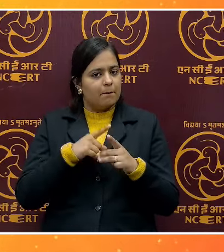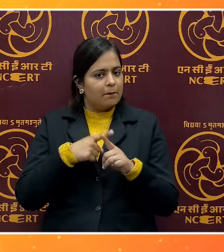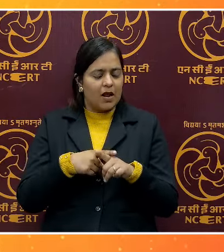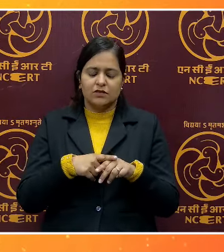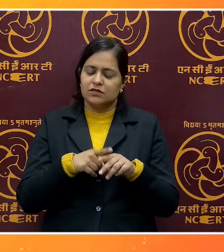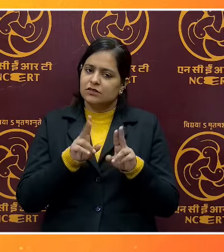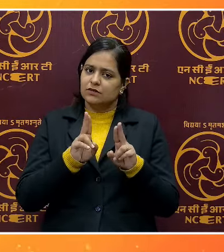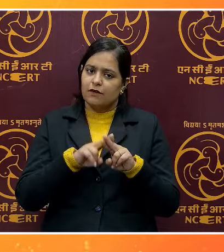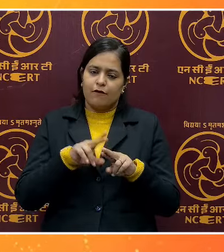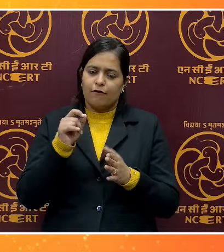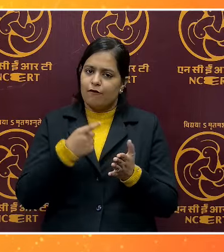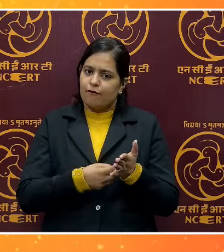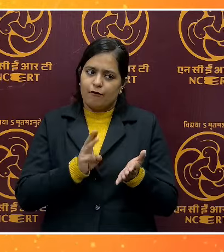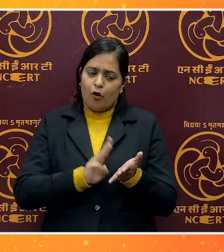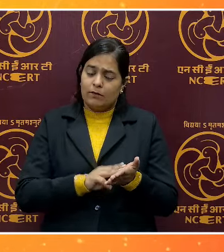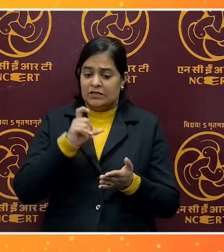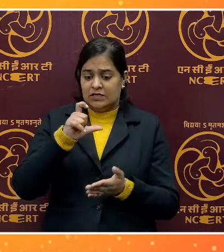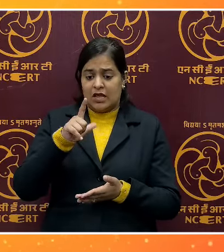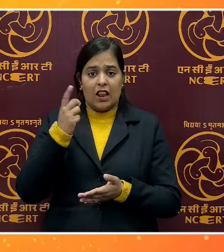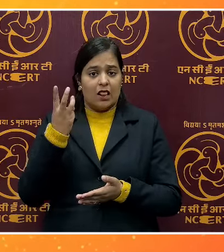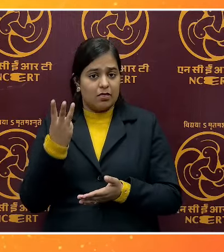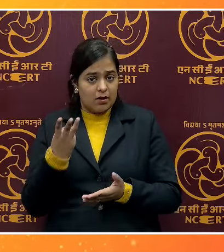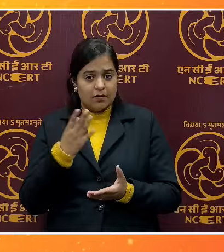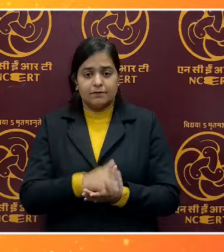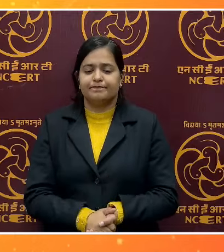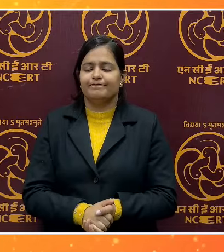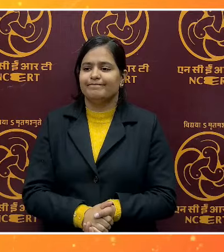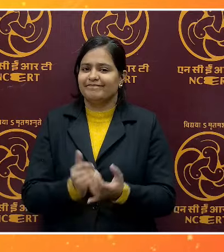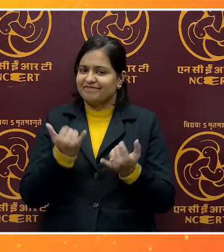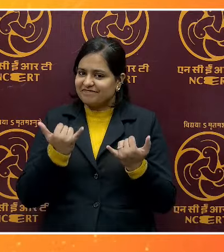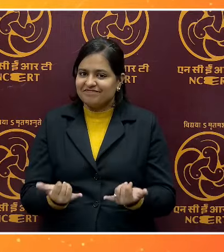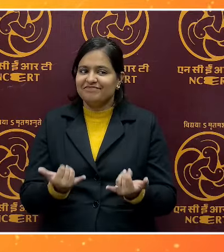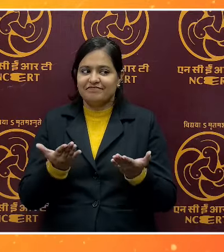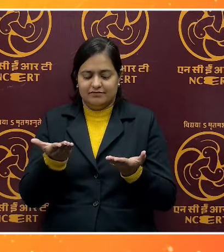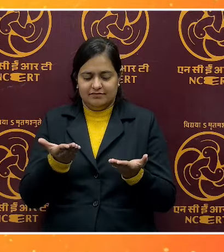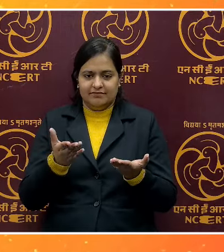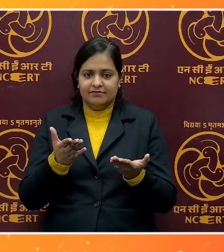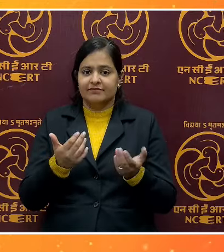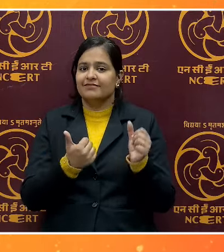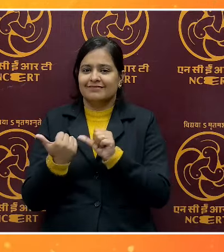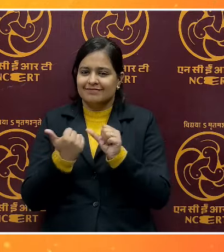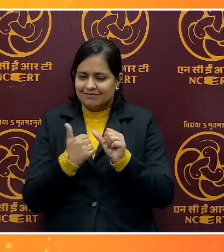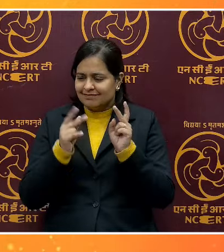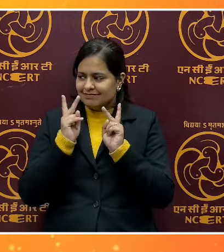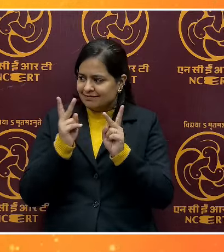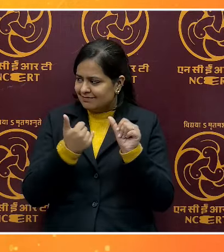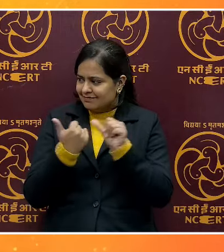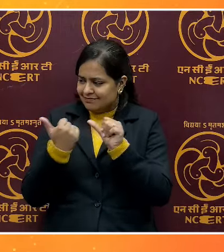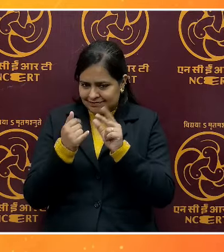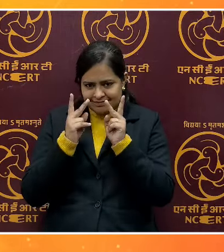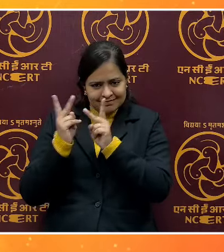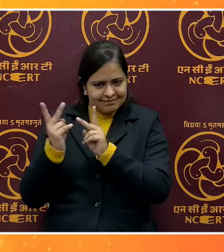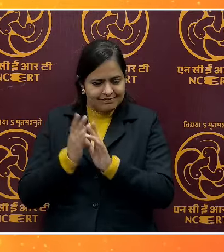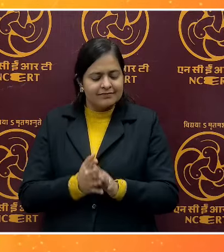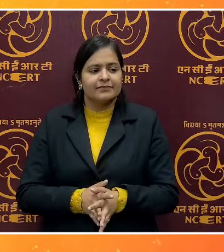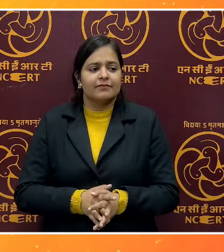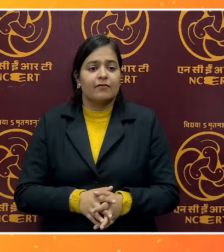CONH3 whole 6 Cl3. Here NH3 6, that is secondary